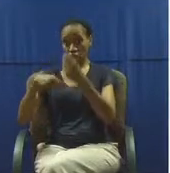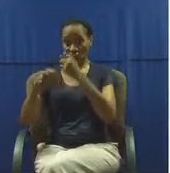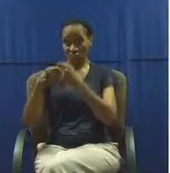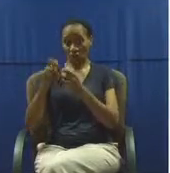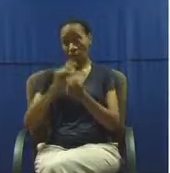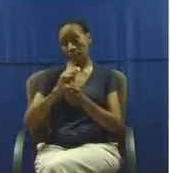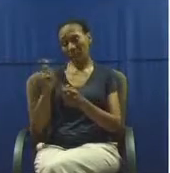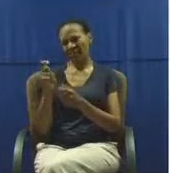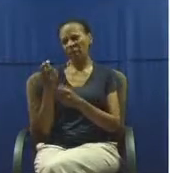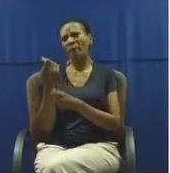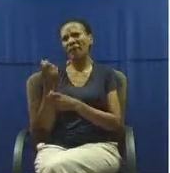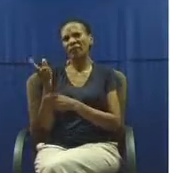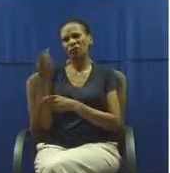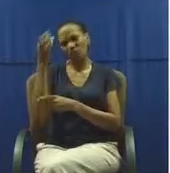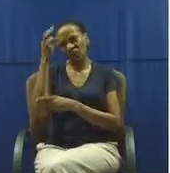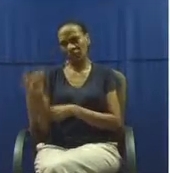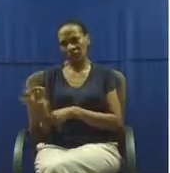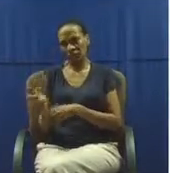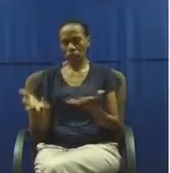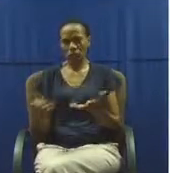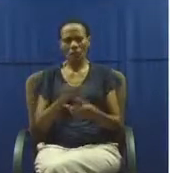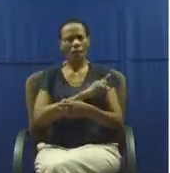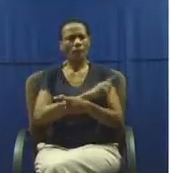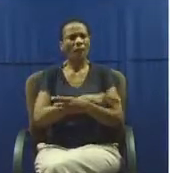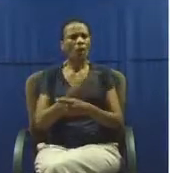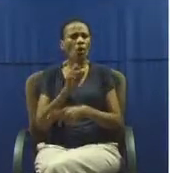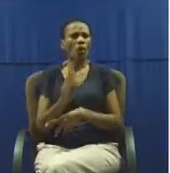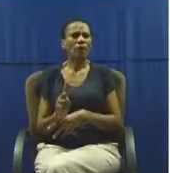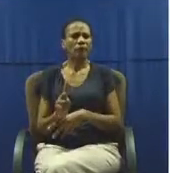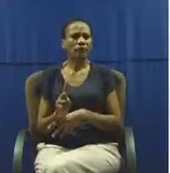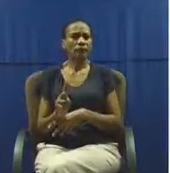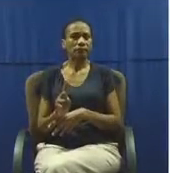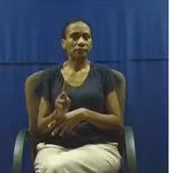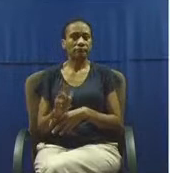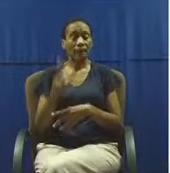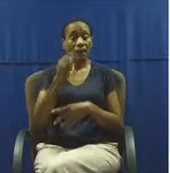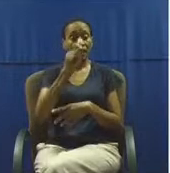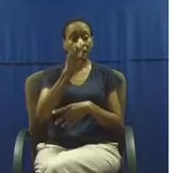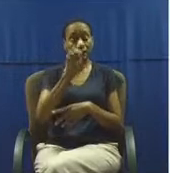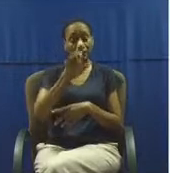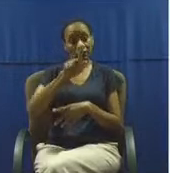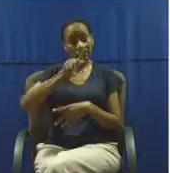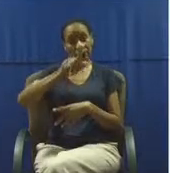managed. And the strength of that has been Telkom,